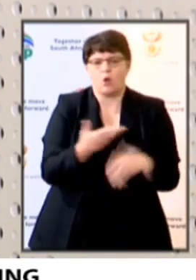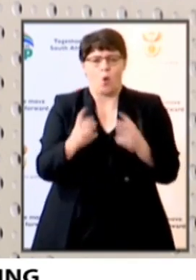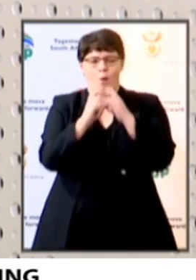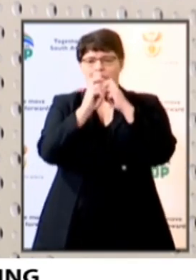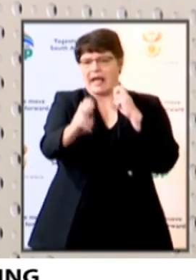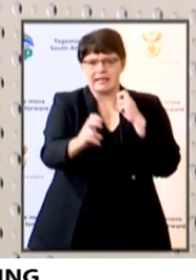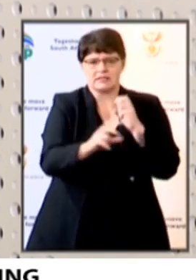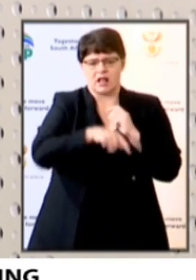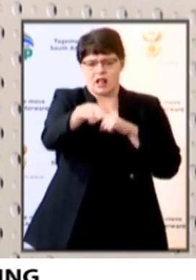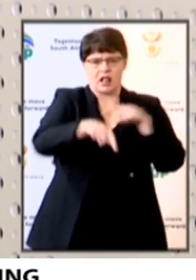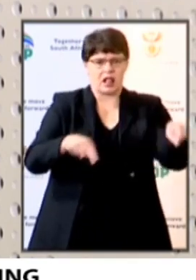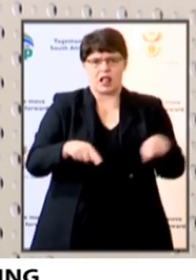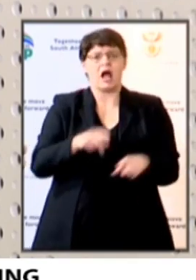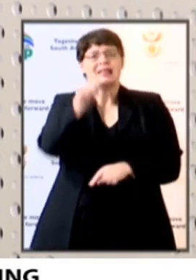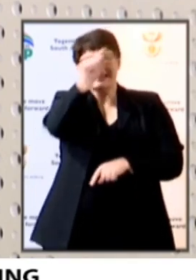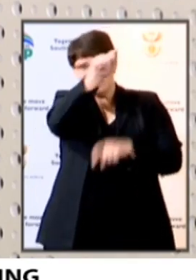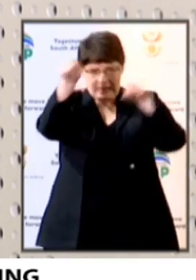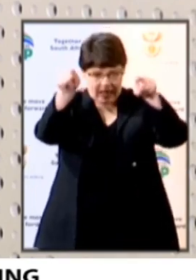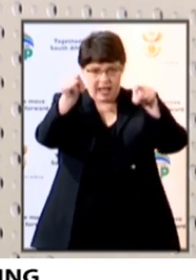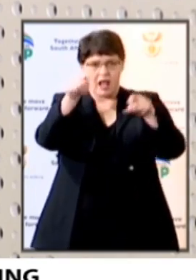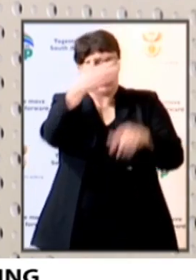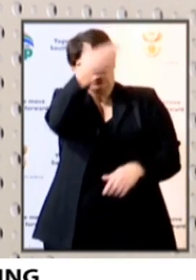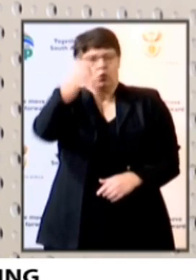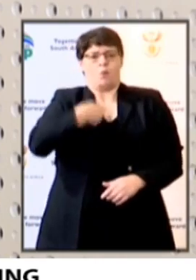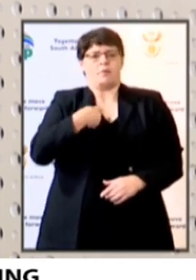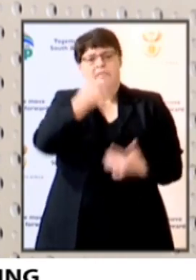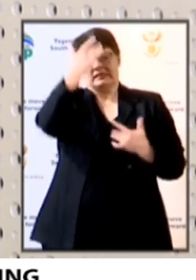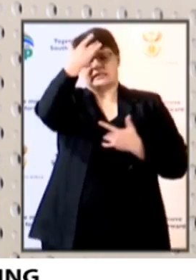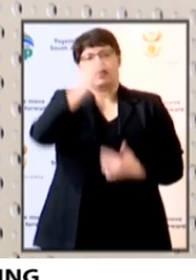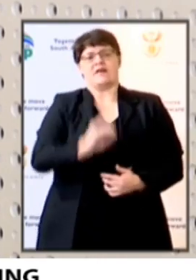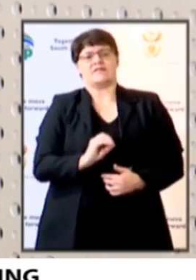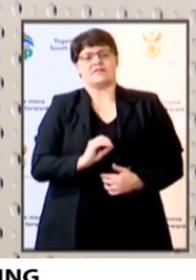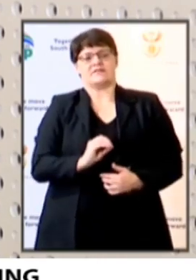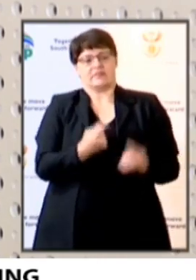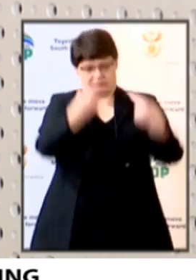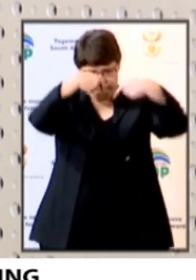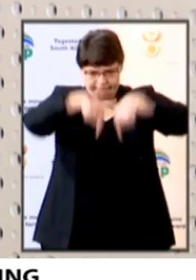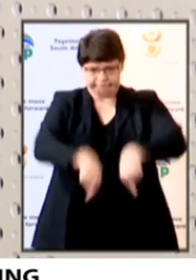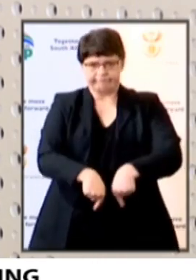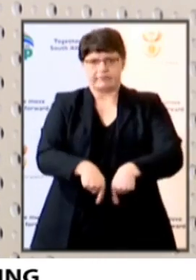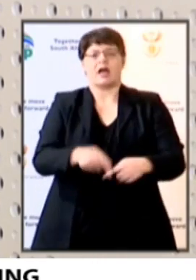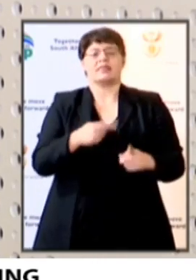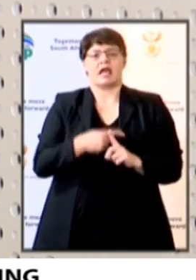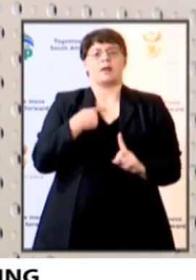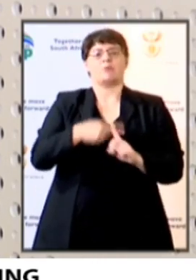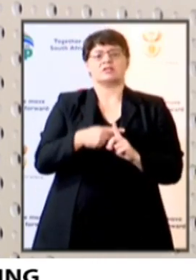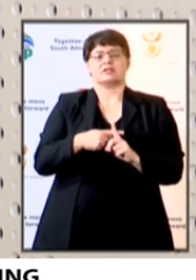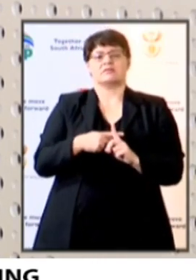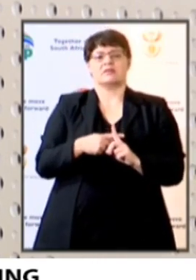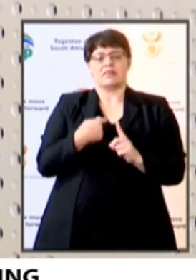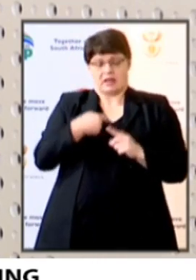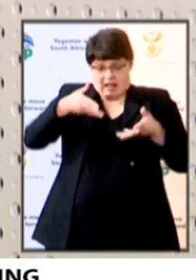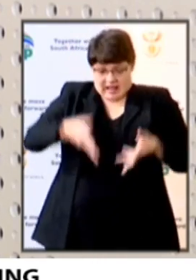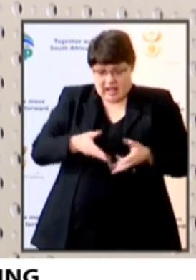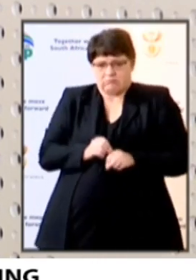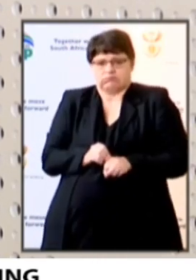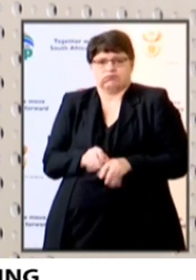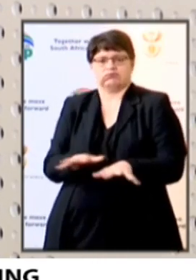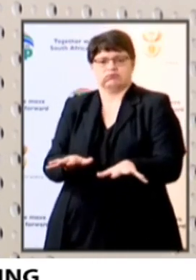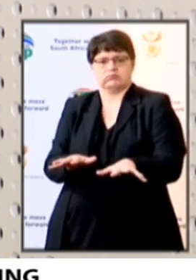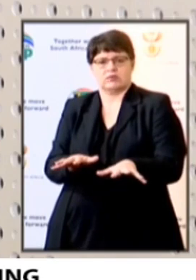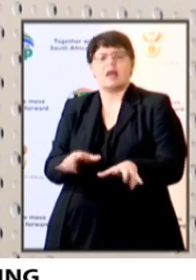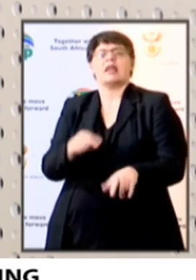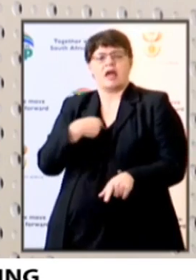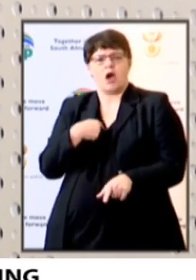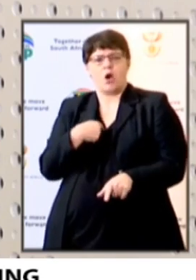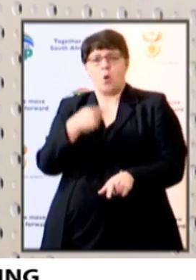virus, even unknowingly, and then they tend to be positive and they spread. Now we've closed